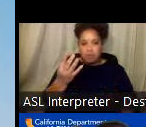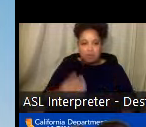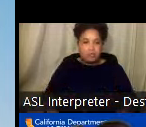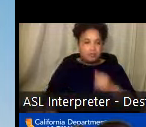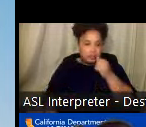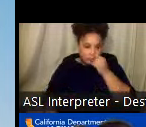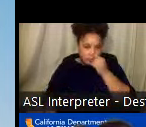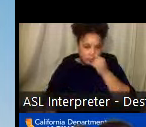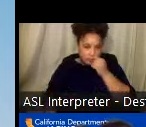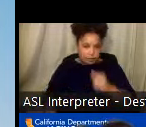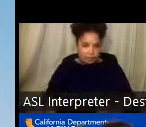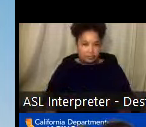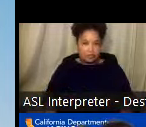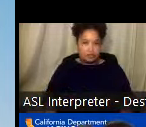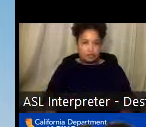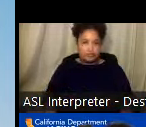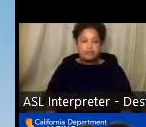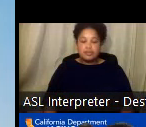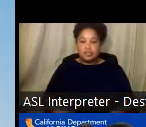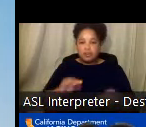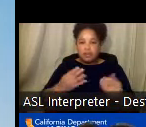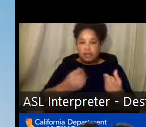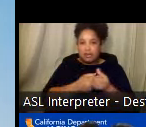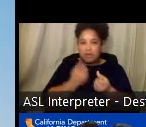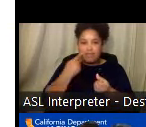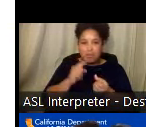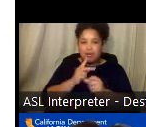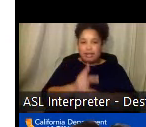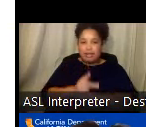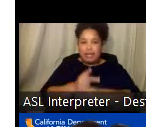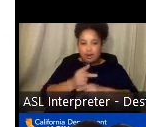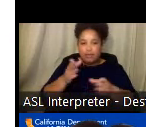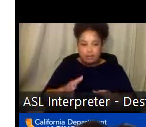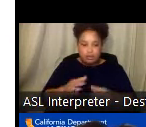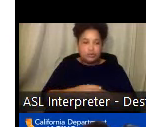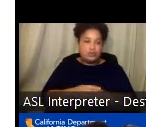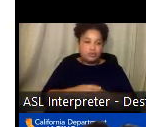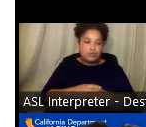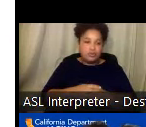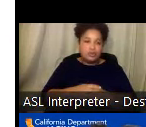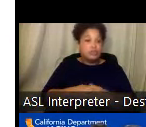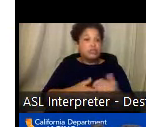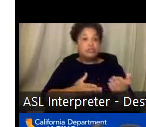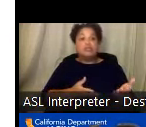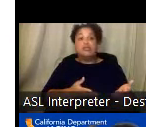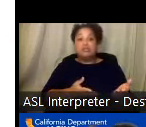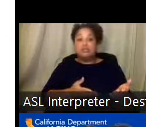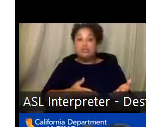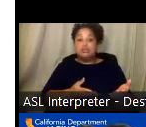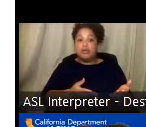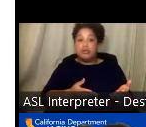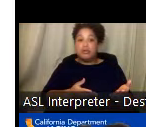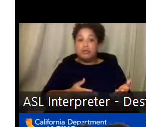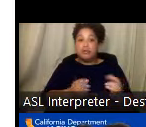providing support for caregivers. Next slide. So this